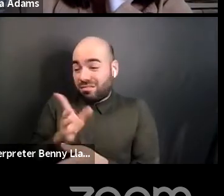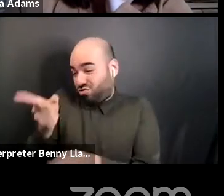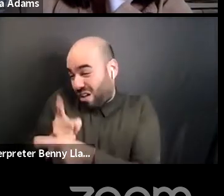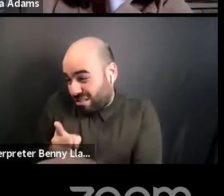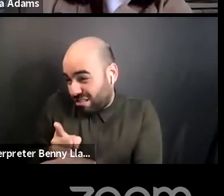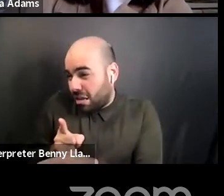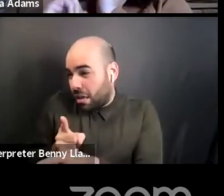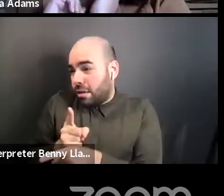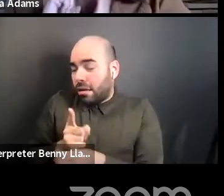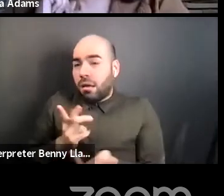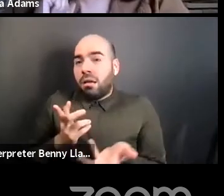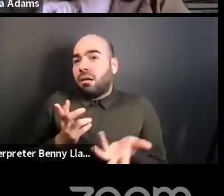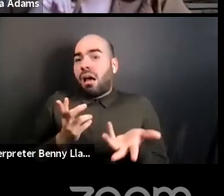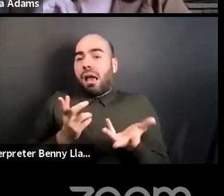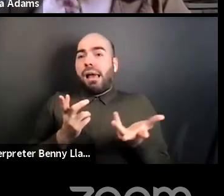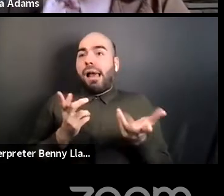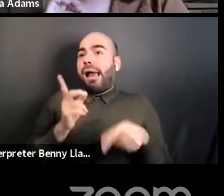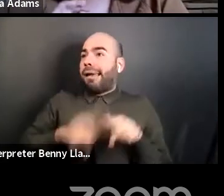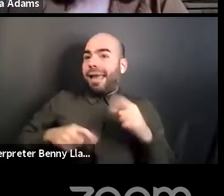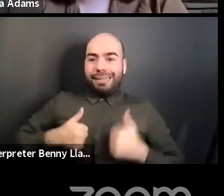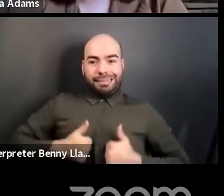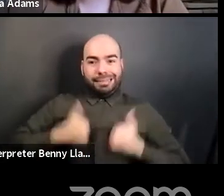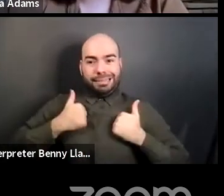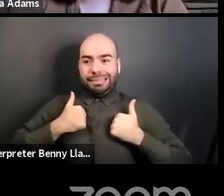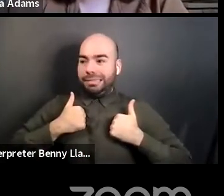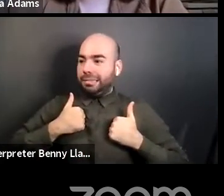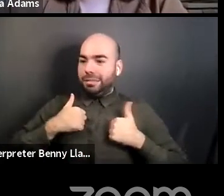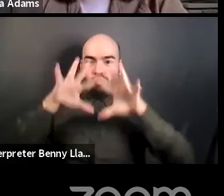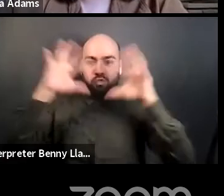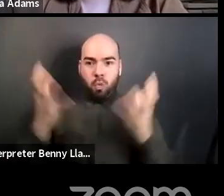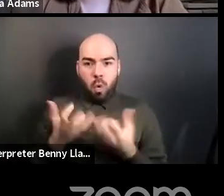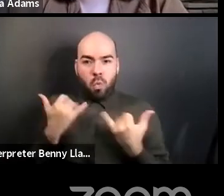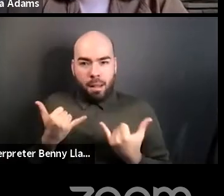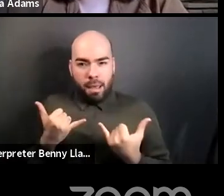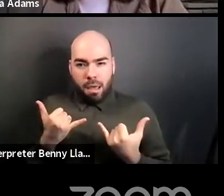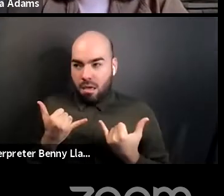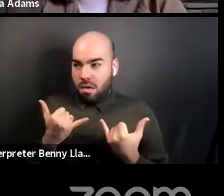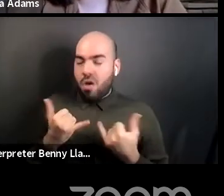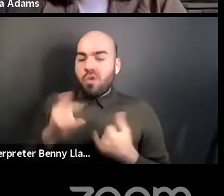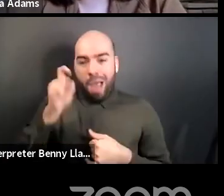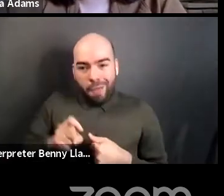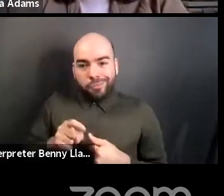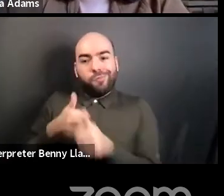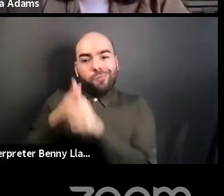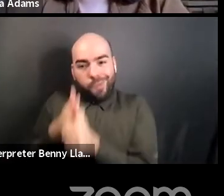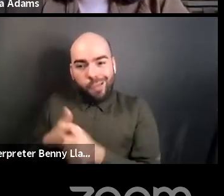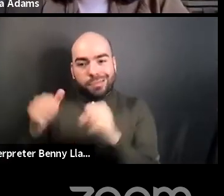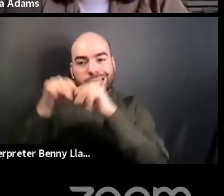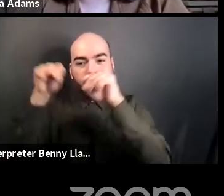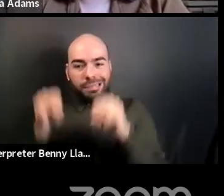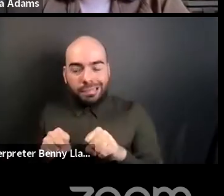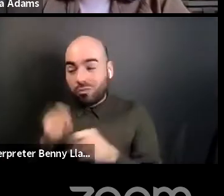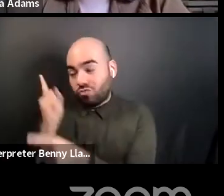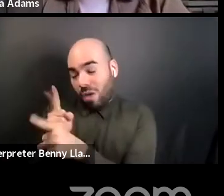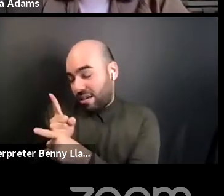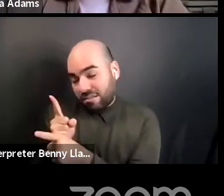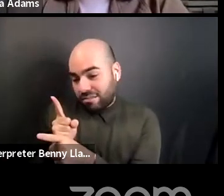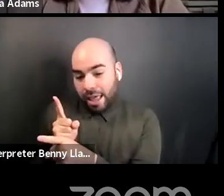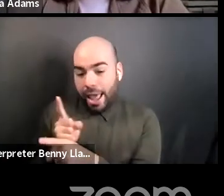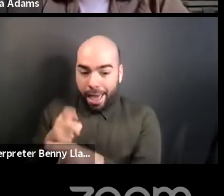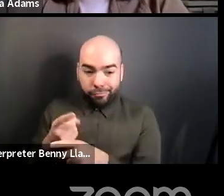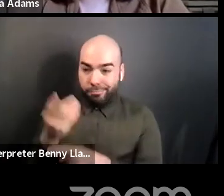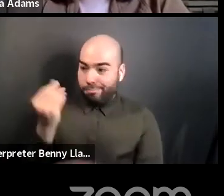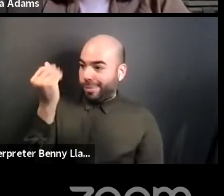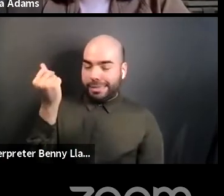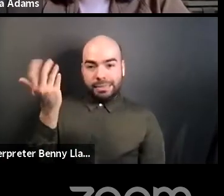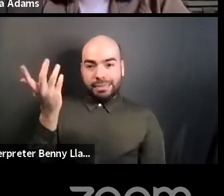you know, I'm not gonna engage in that, because it's true, it's a system. And I think you're absolutely right that it can